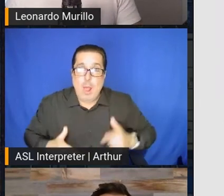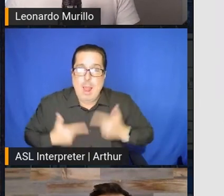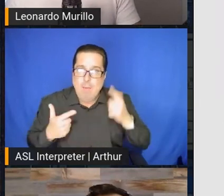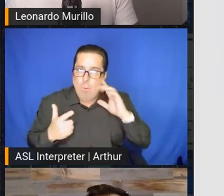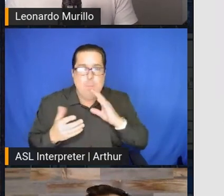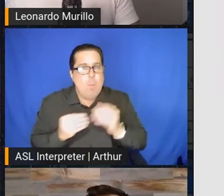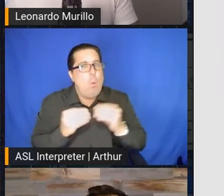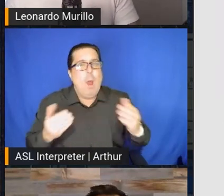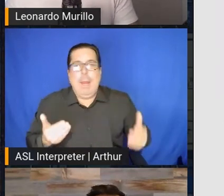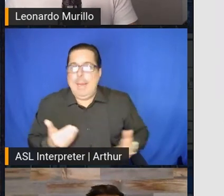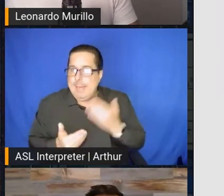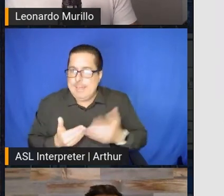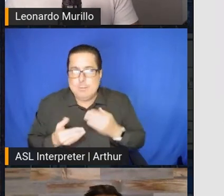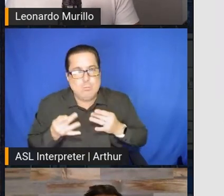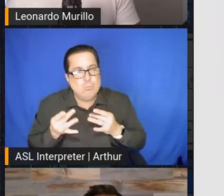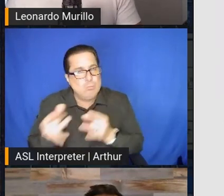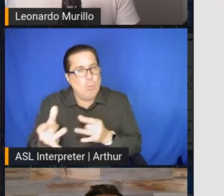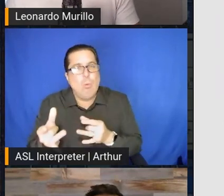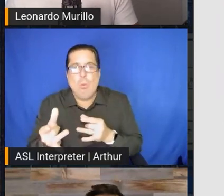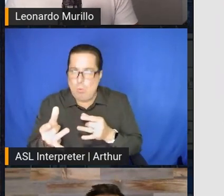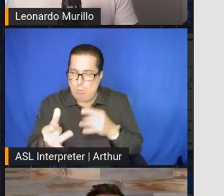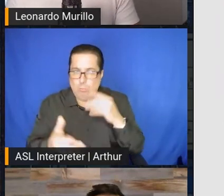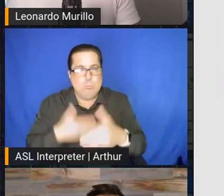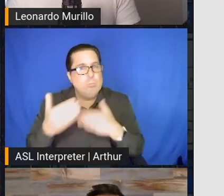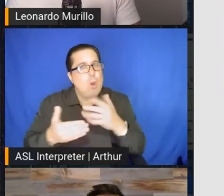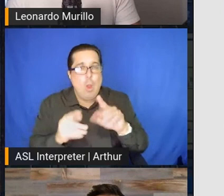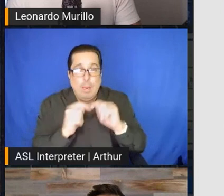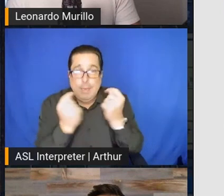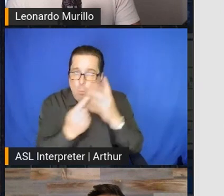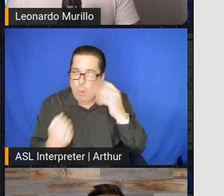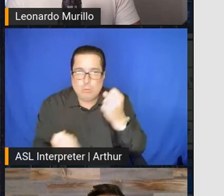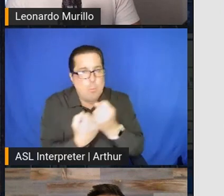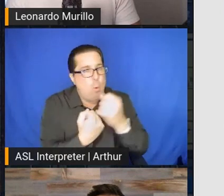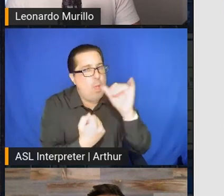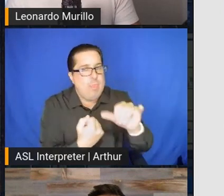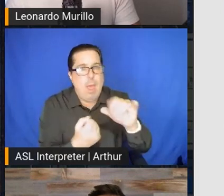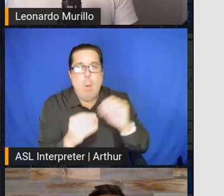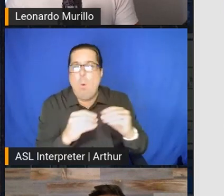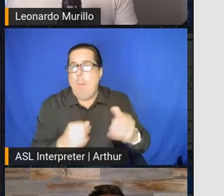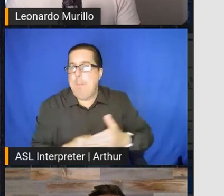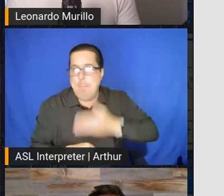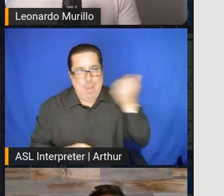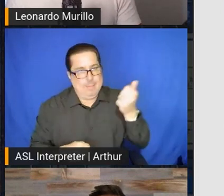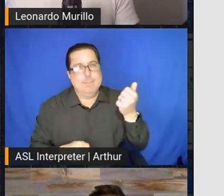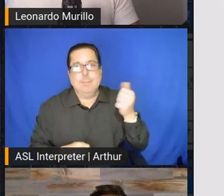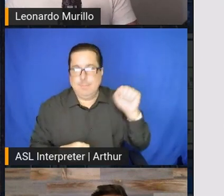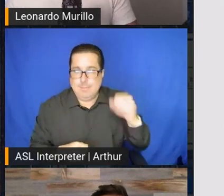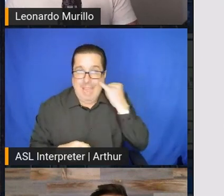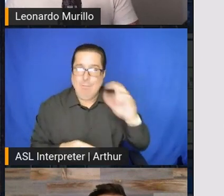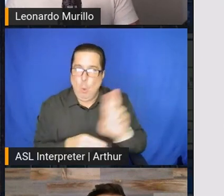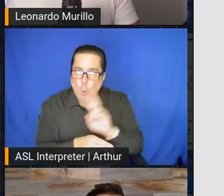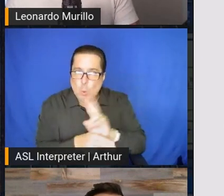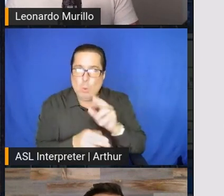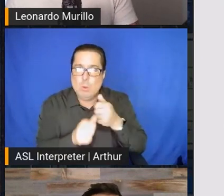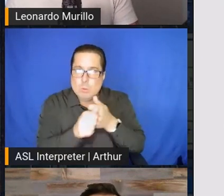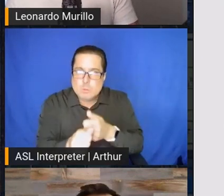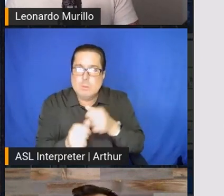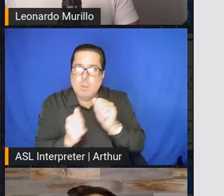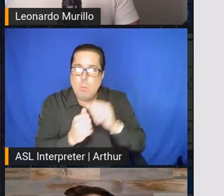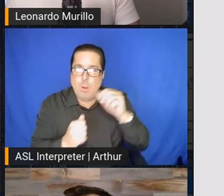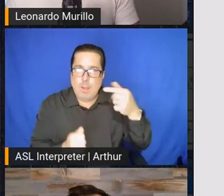much easier, and your team is going to be able to support that so much better if you use a tool like Weave GitOps